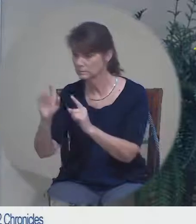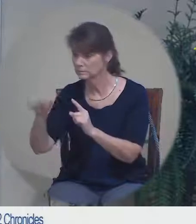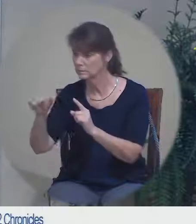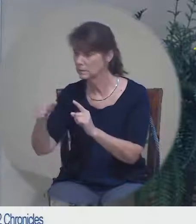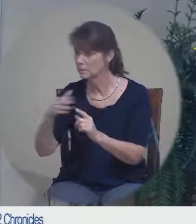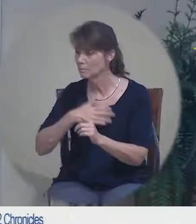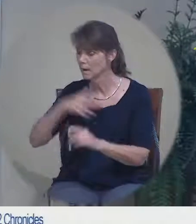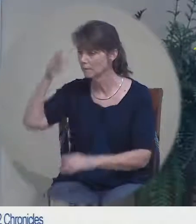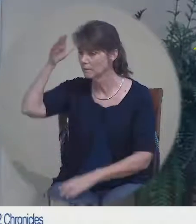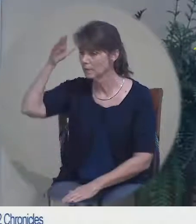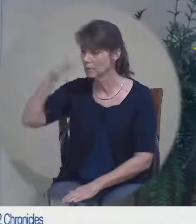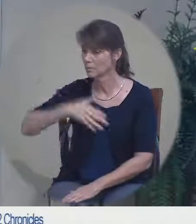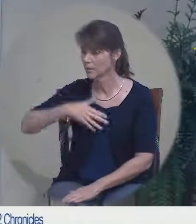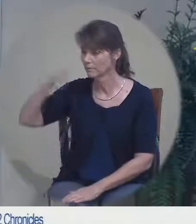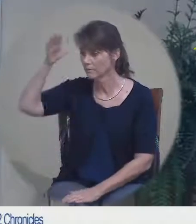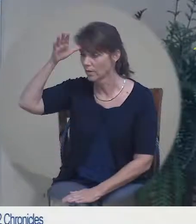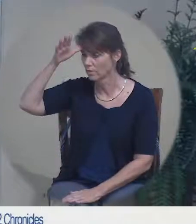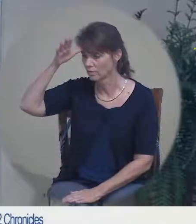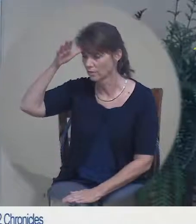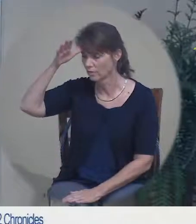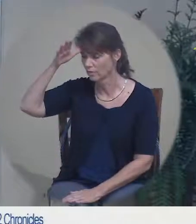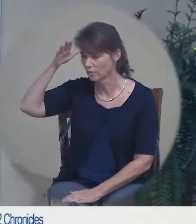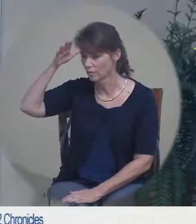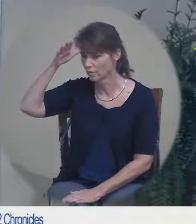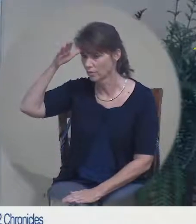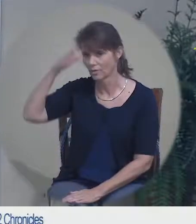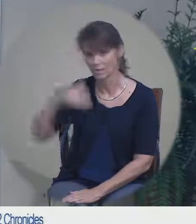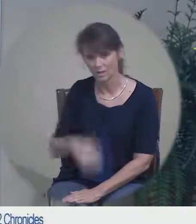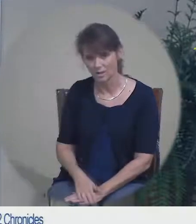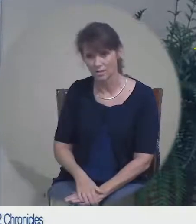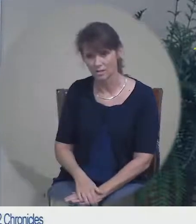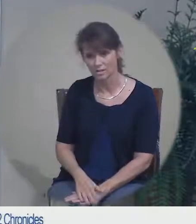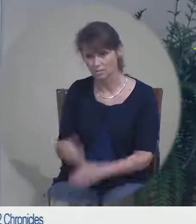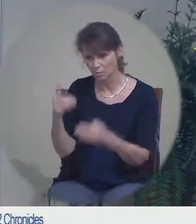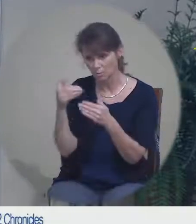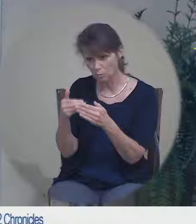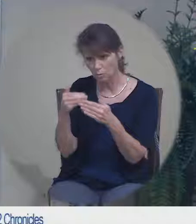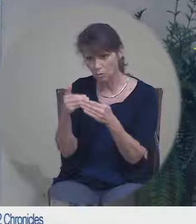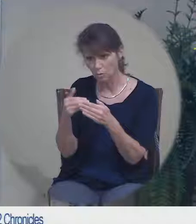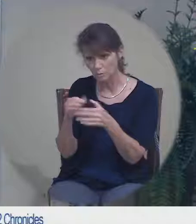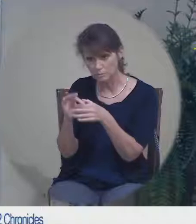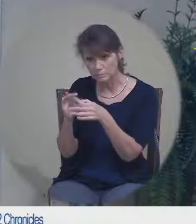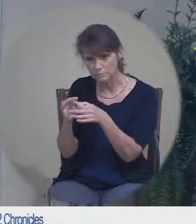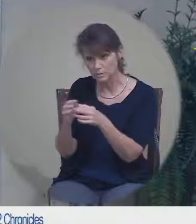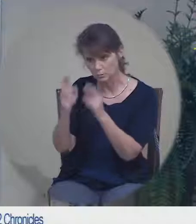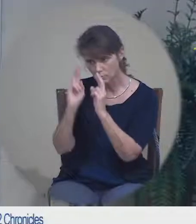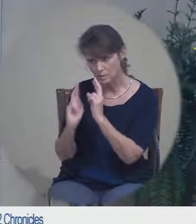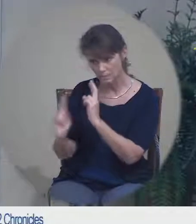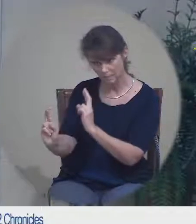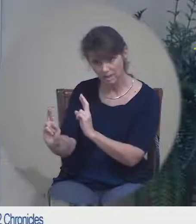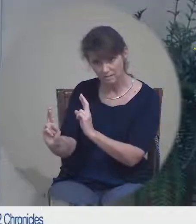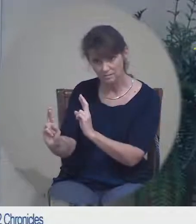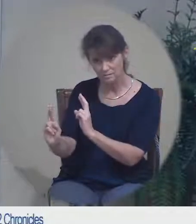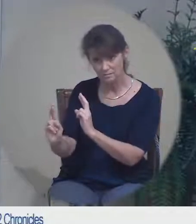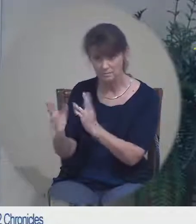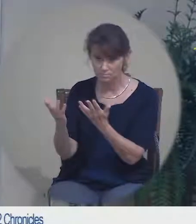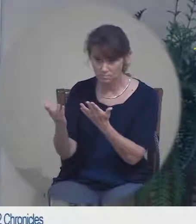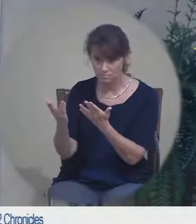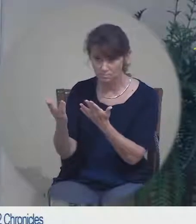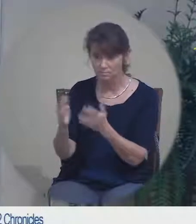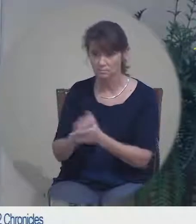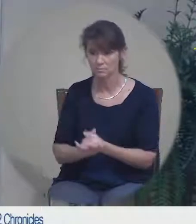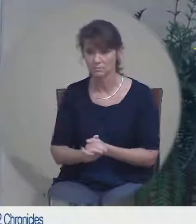father. There seems to be a sense of intimacy, a sense of respect at least. Okay? What does